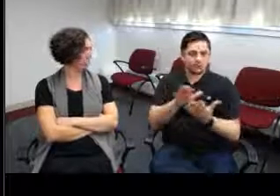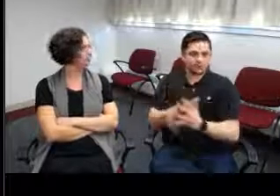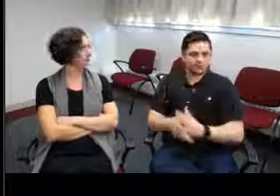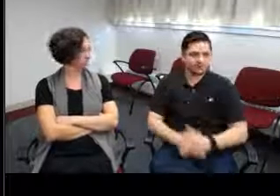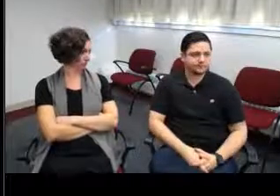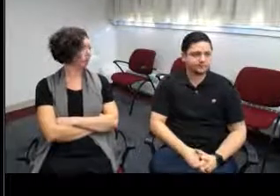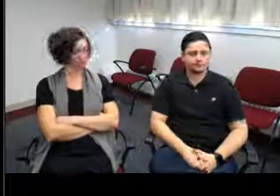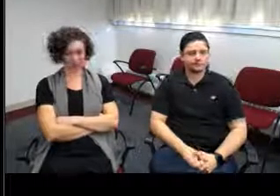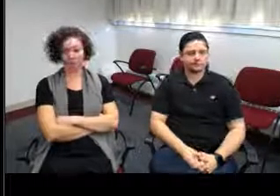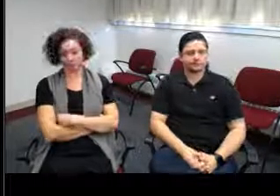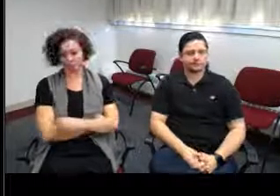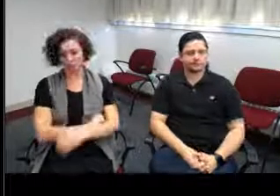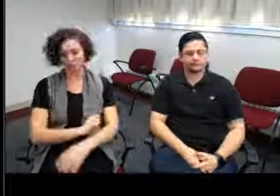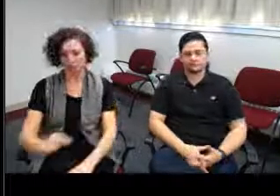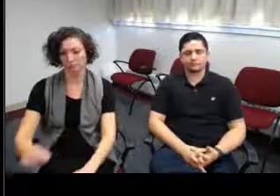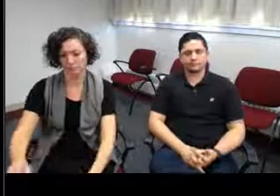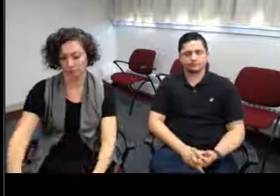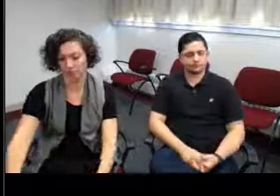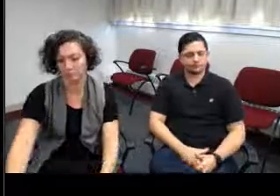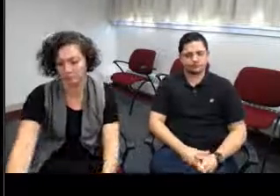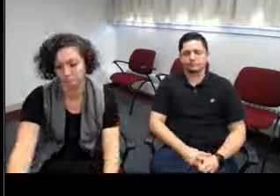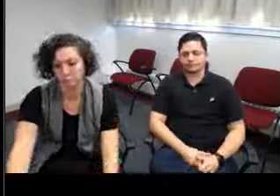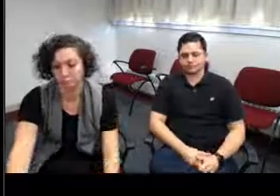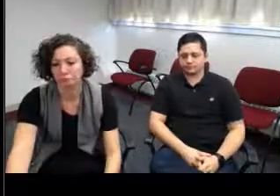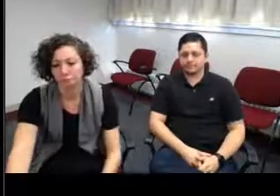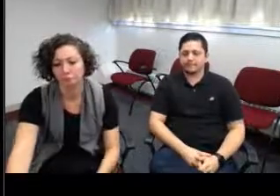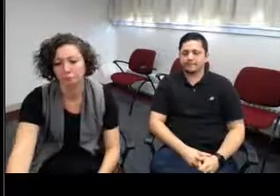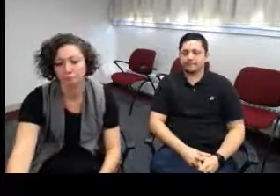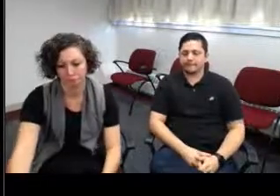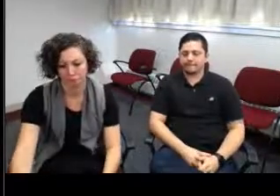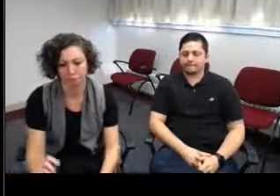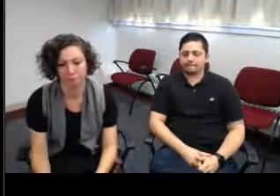to use these approaches that have already been found to work.